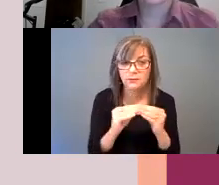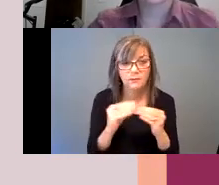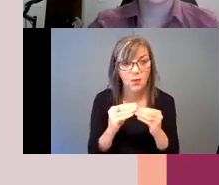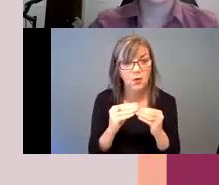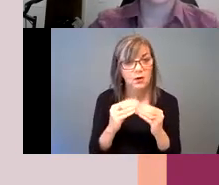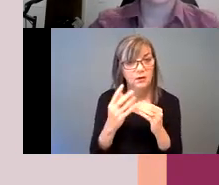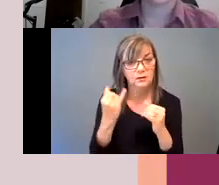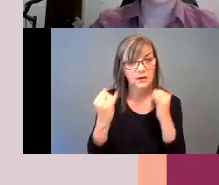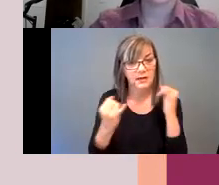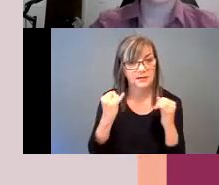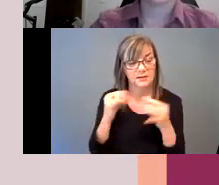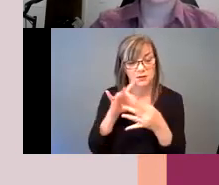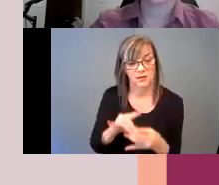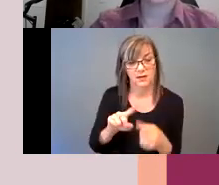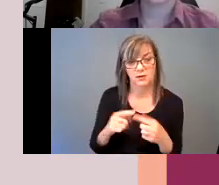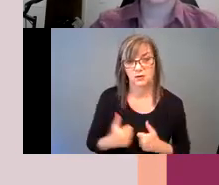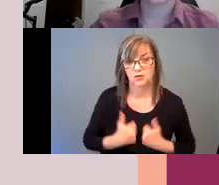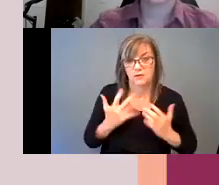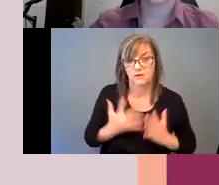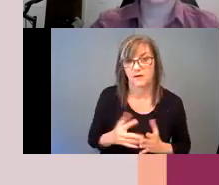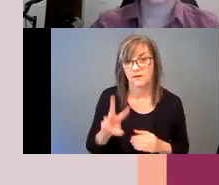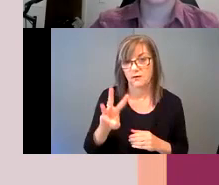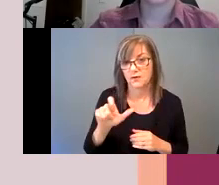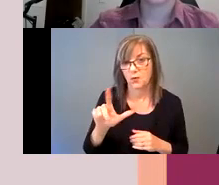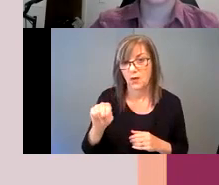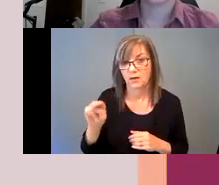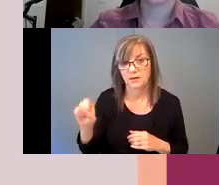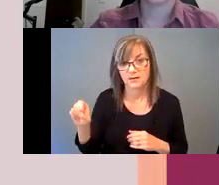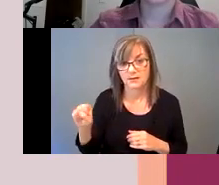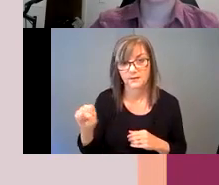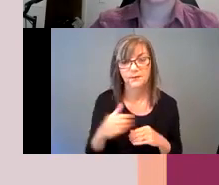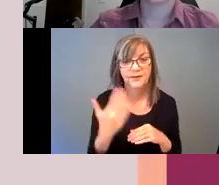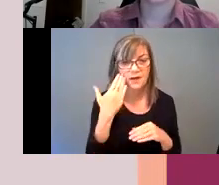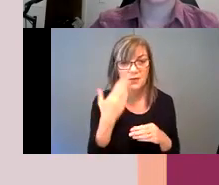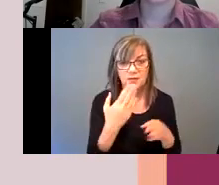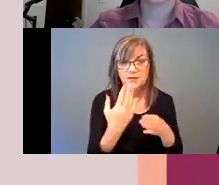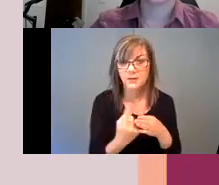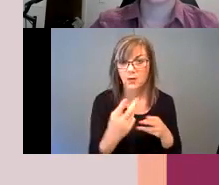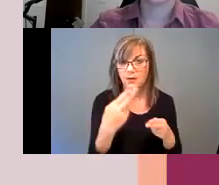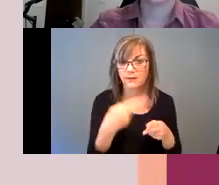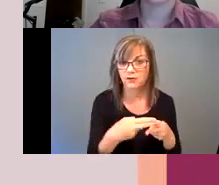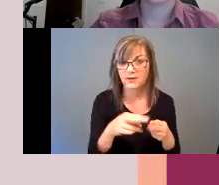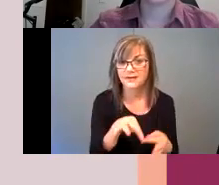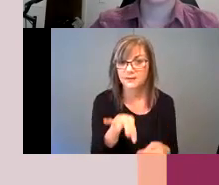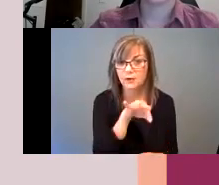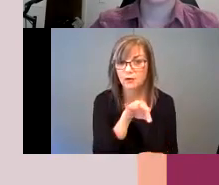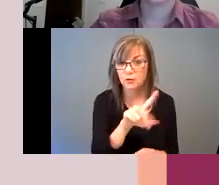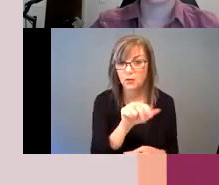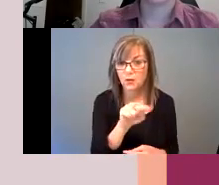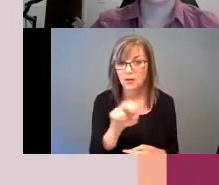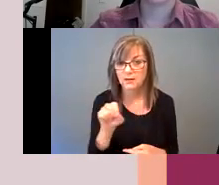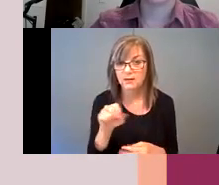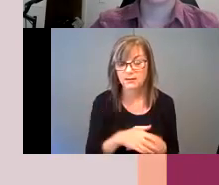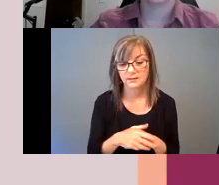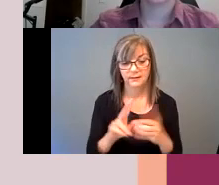survivor's wellness. So I know earlier people mentioned spiritual wellness, of being able to expand our sense of purpose and our meaning in